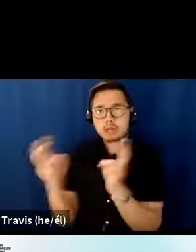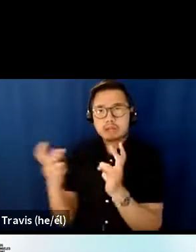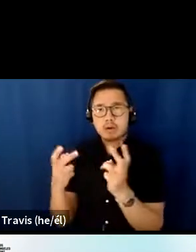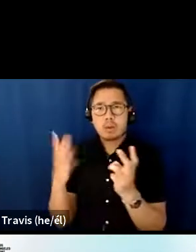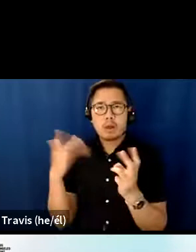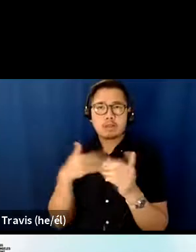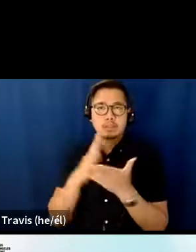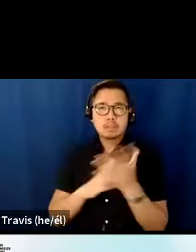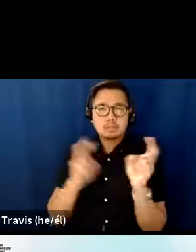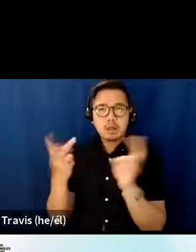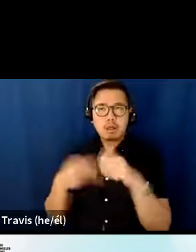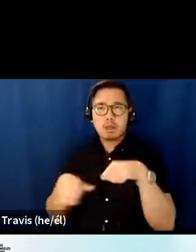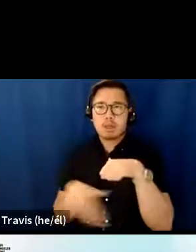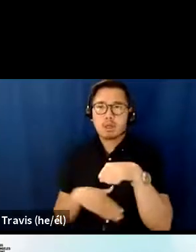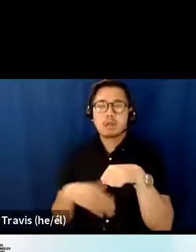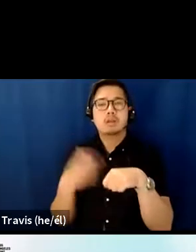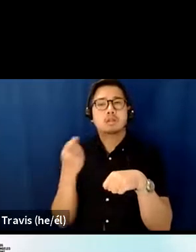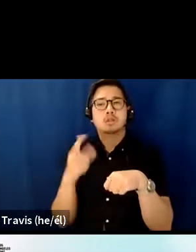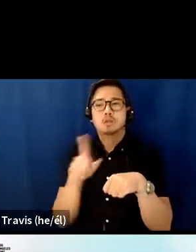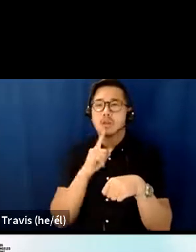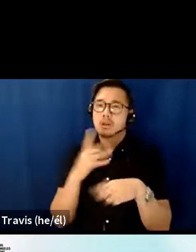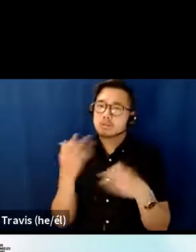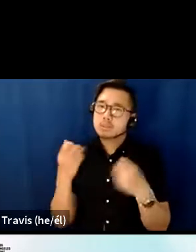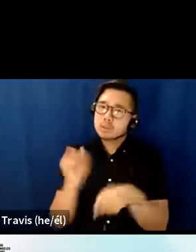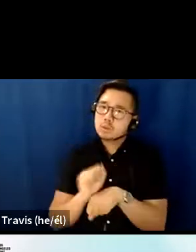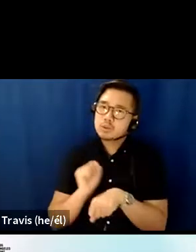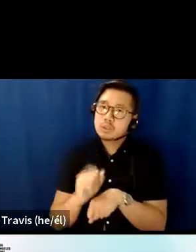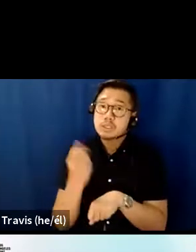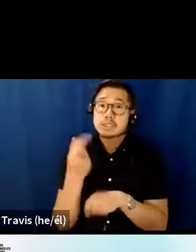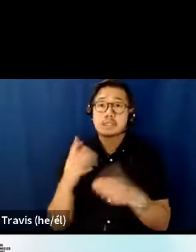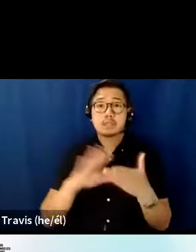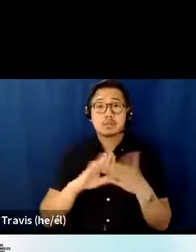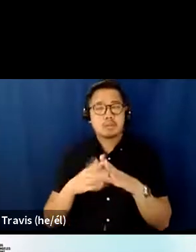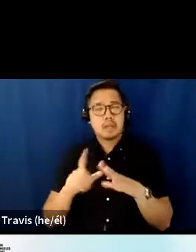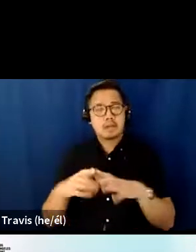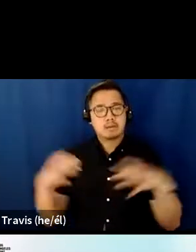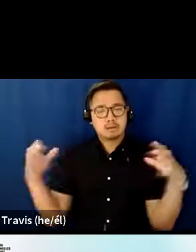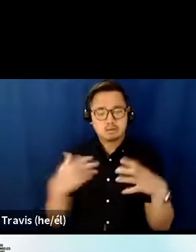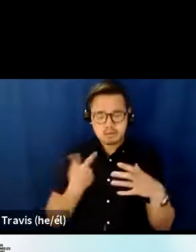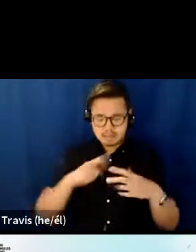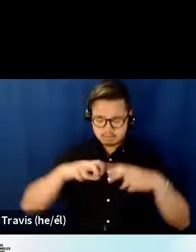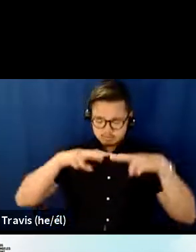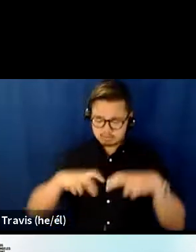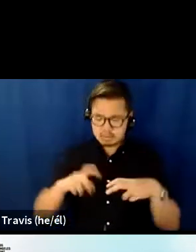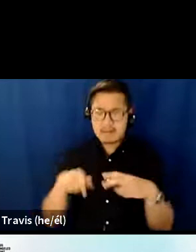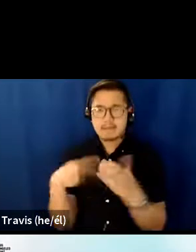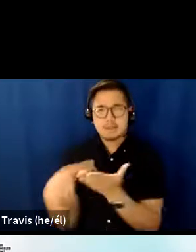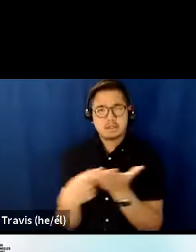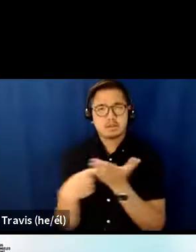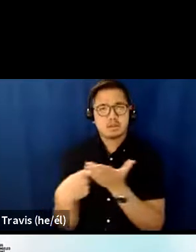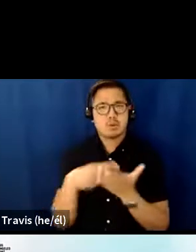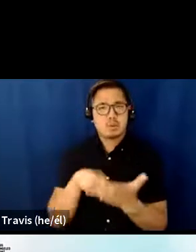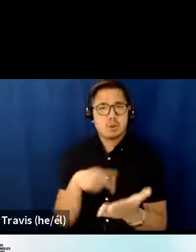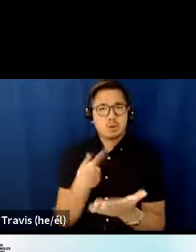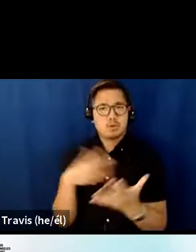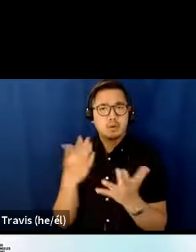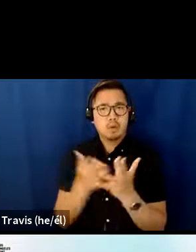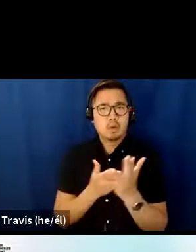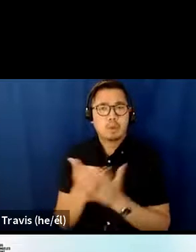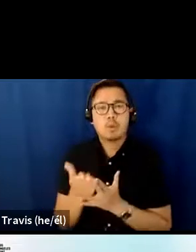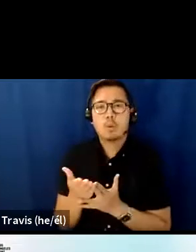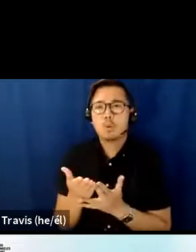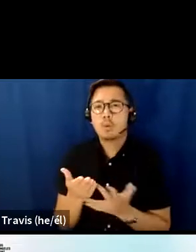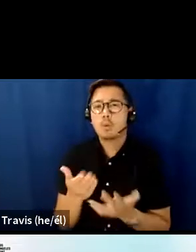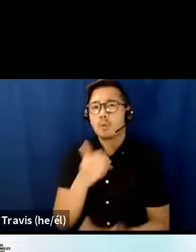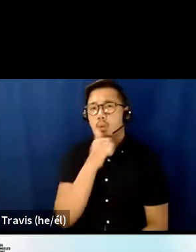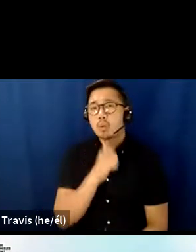And that's a long haul, but that requires the communities itself to go inside and talk about the things that we have dealt with living in